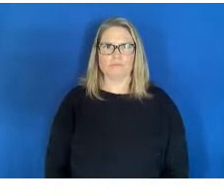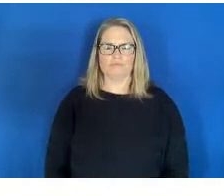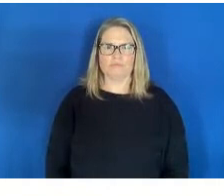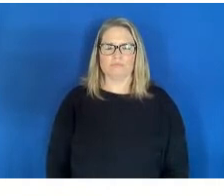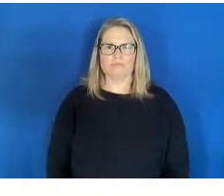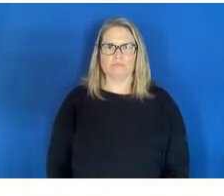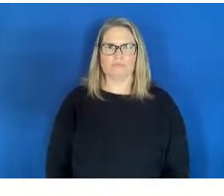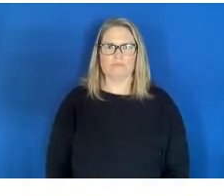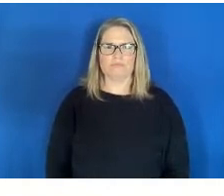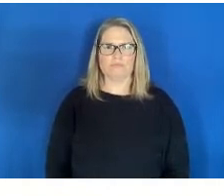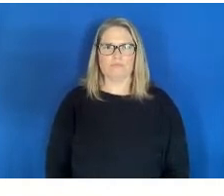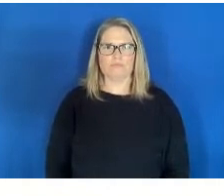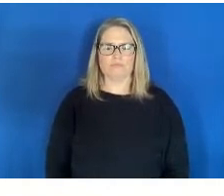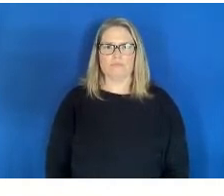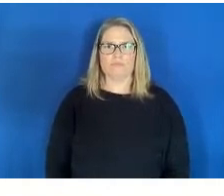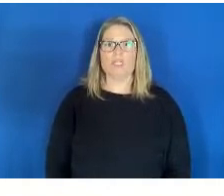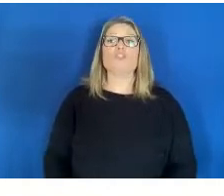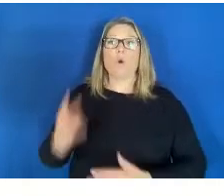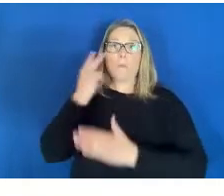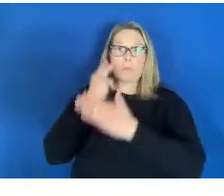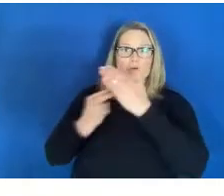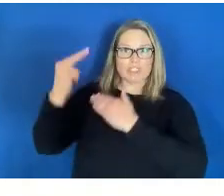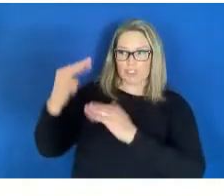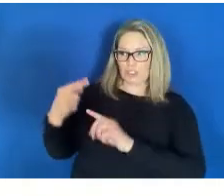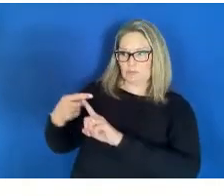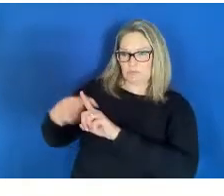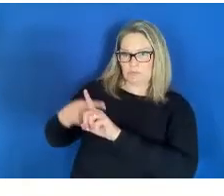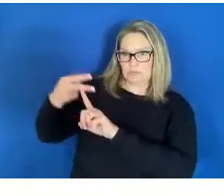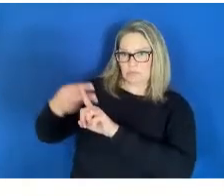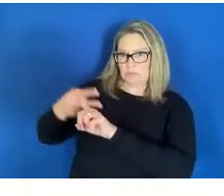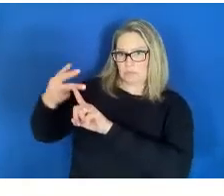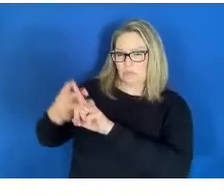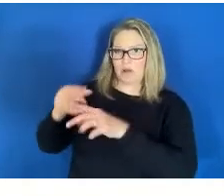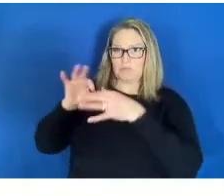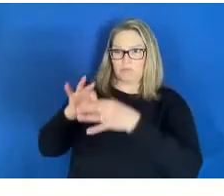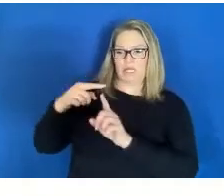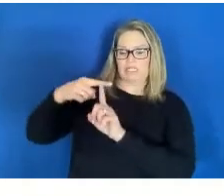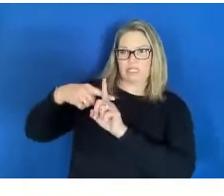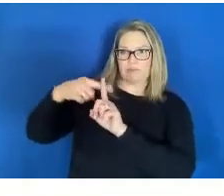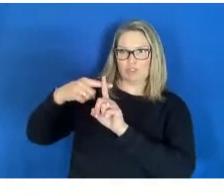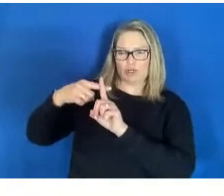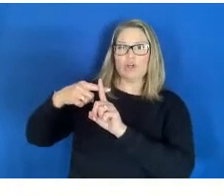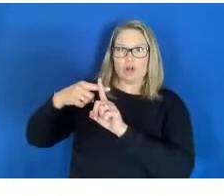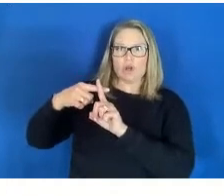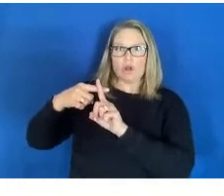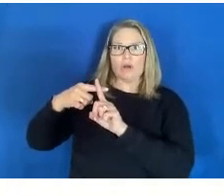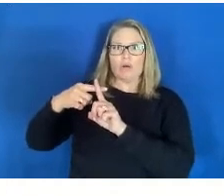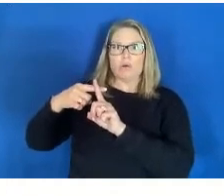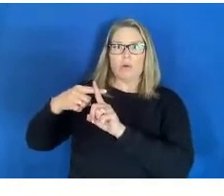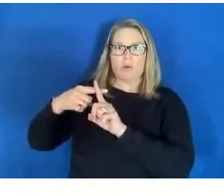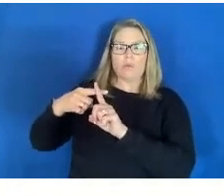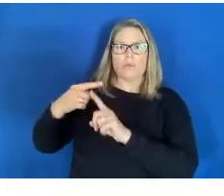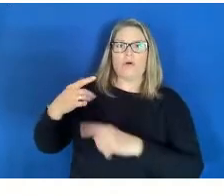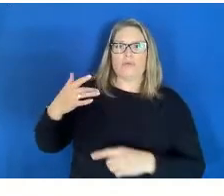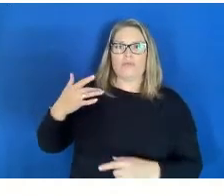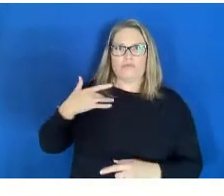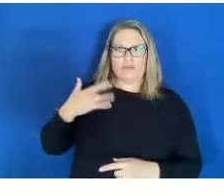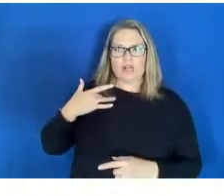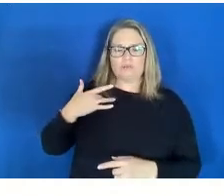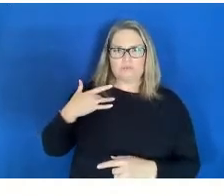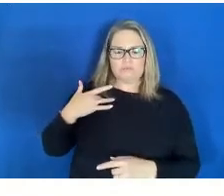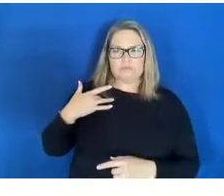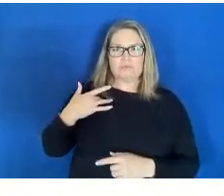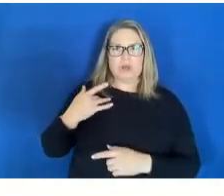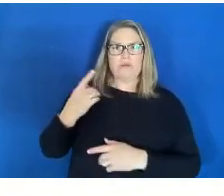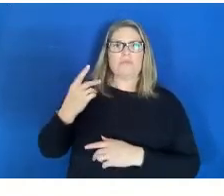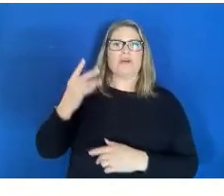The long-term forecast for temperature, we are forecasting a bit of a varied scenario. The